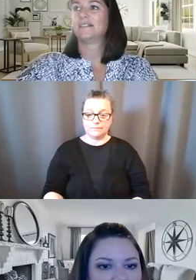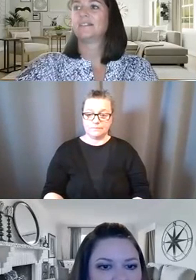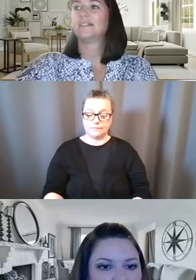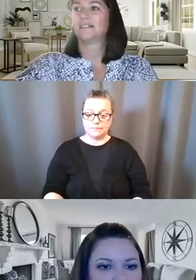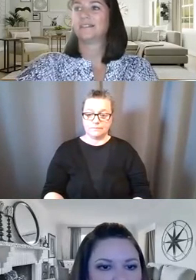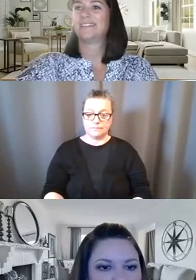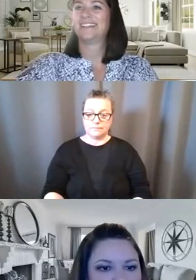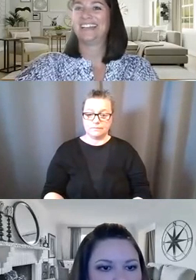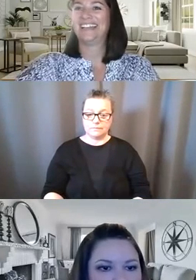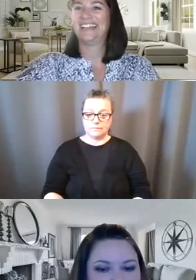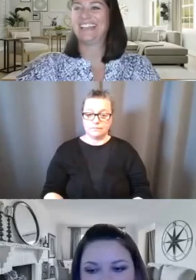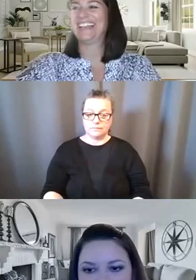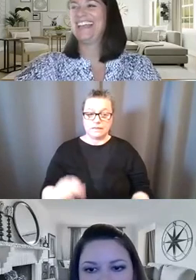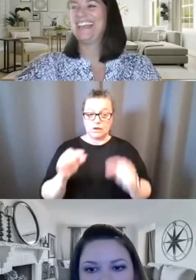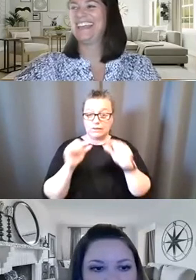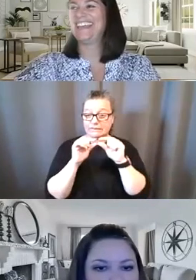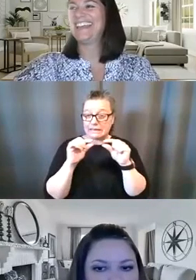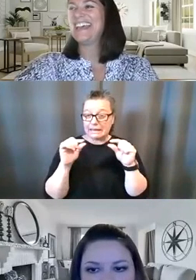Okay, I only have a little tiny space.